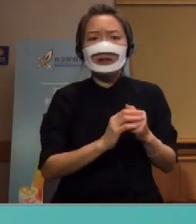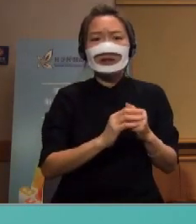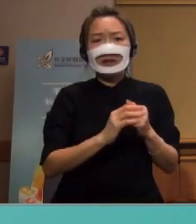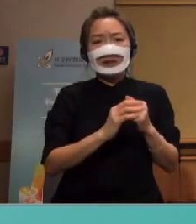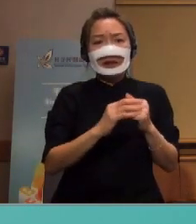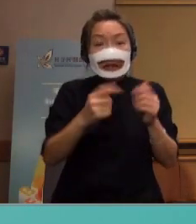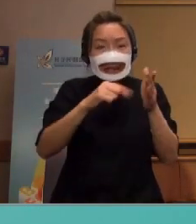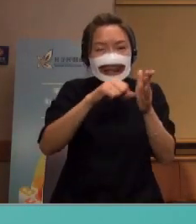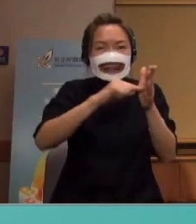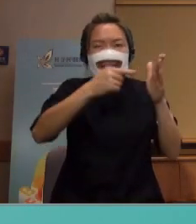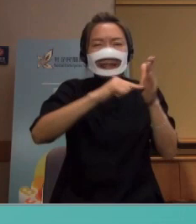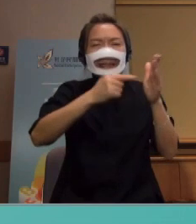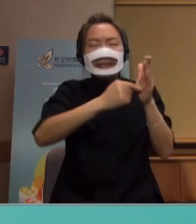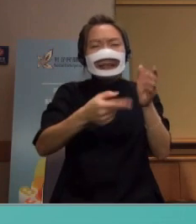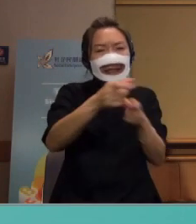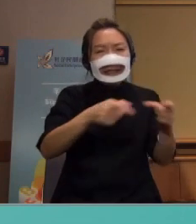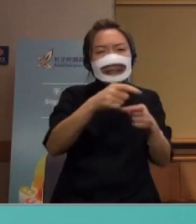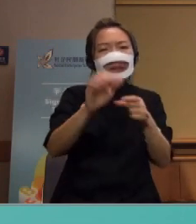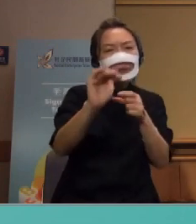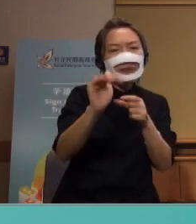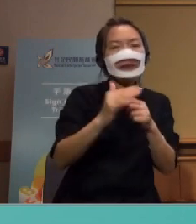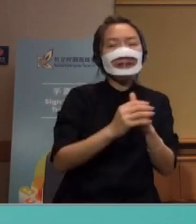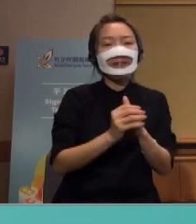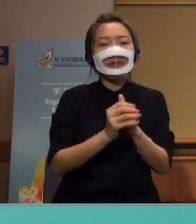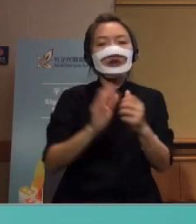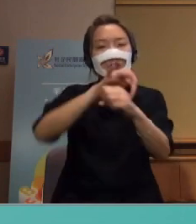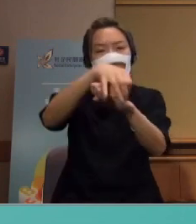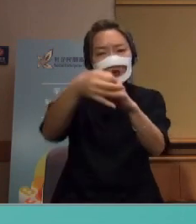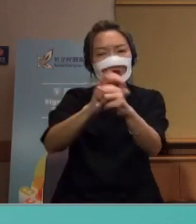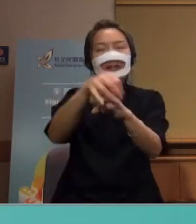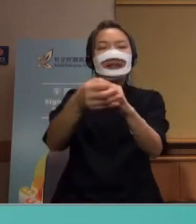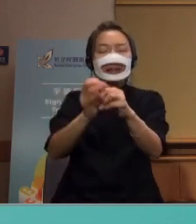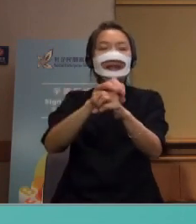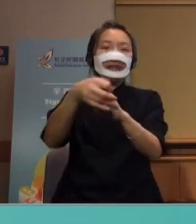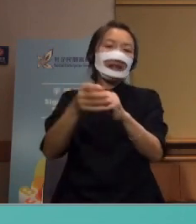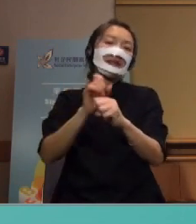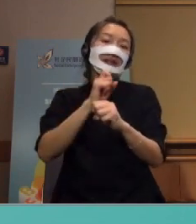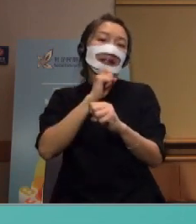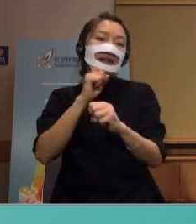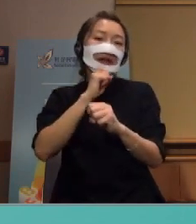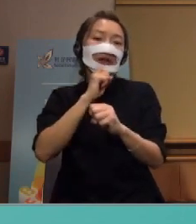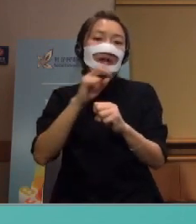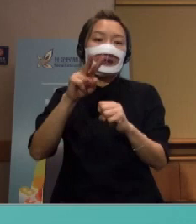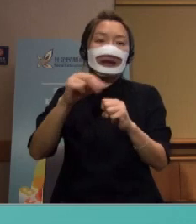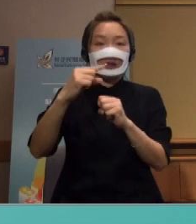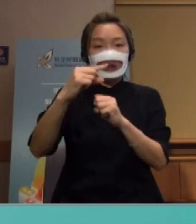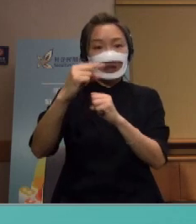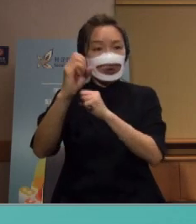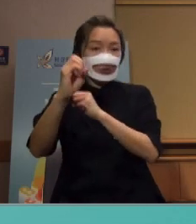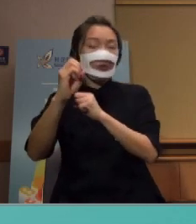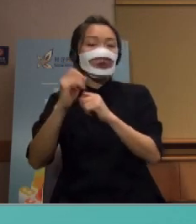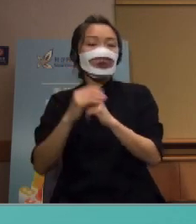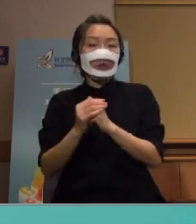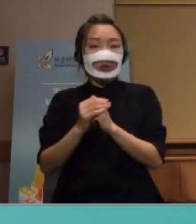So around the world, like a lot of the major international companies are pledging what's called TCFD and SBTI. These